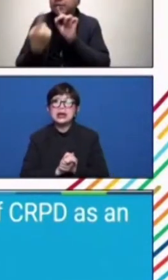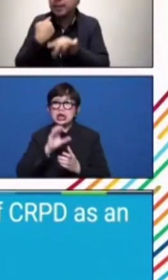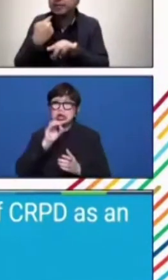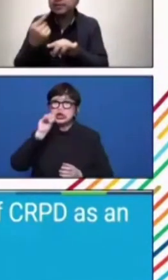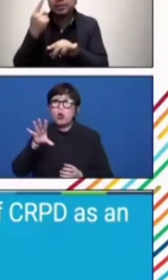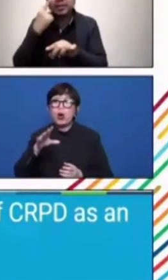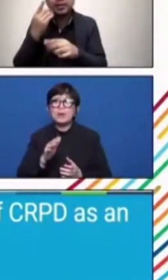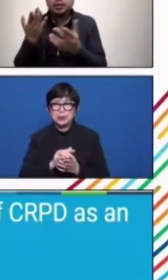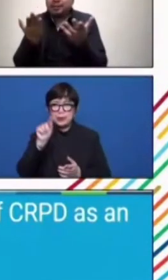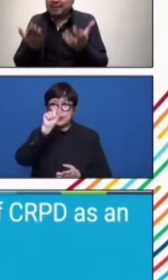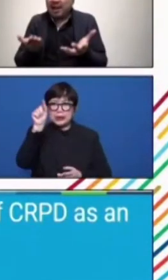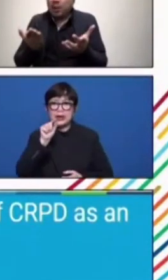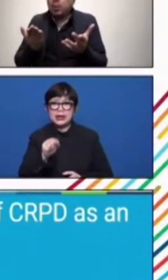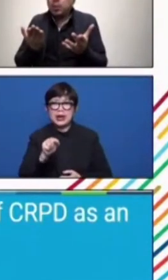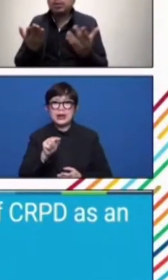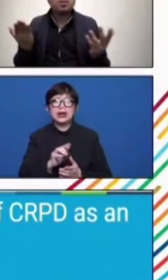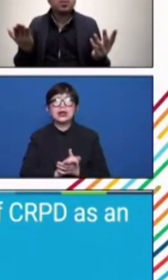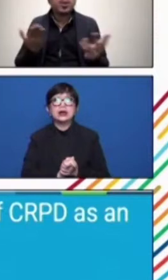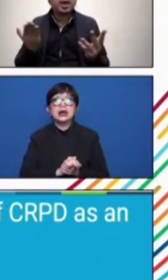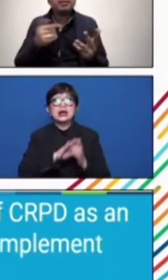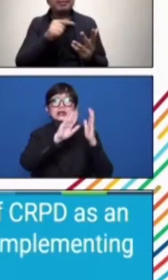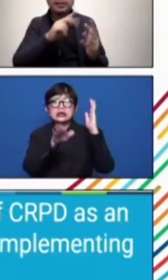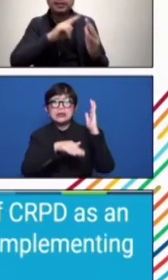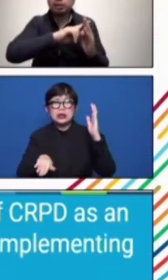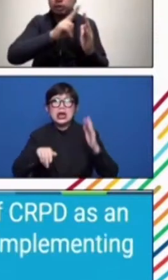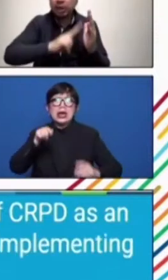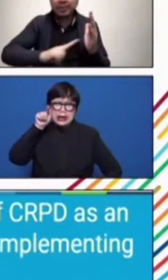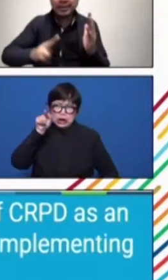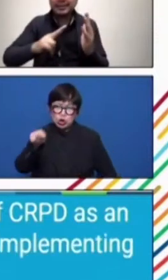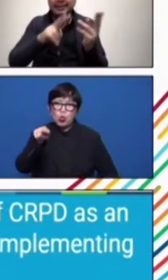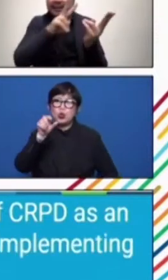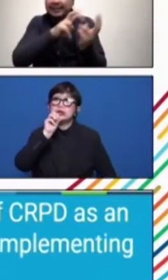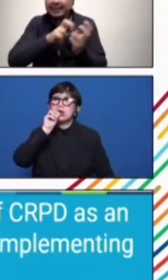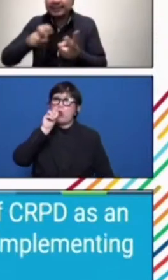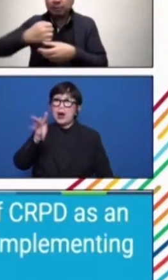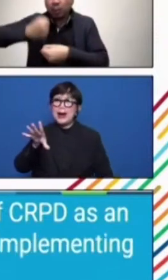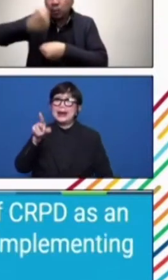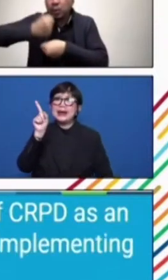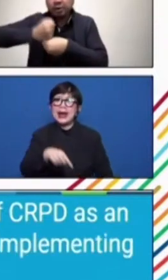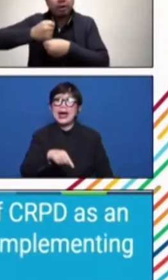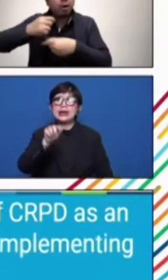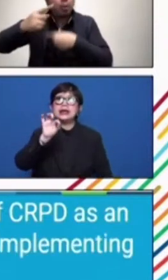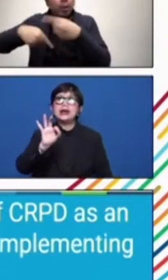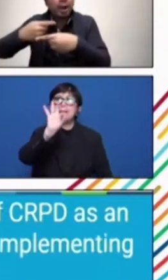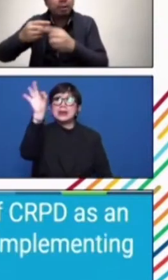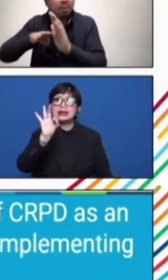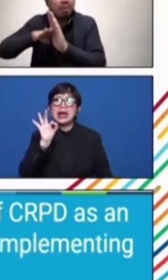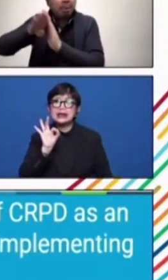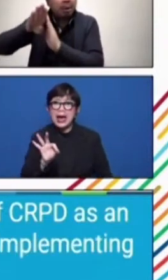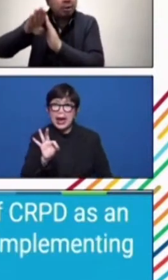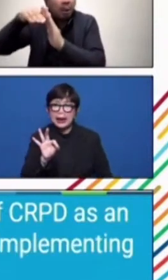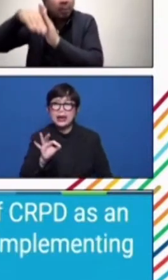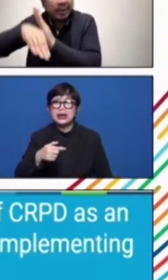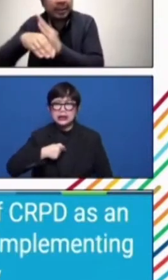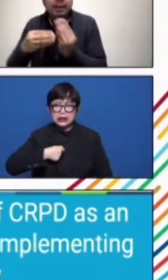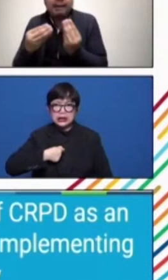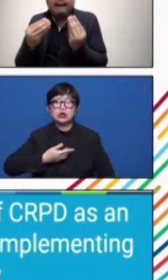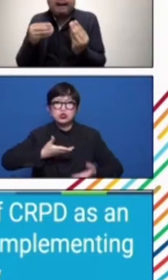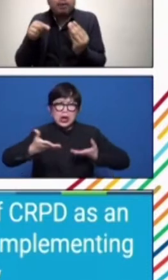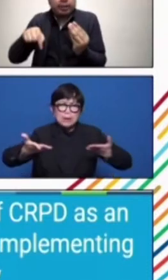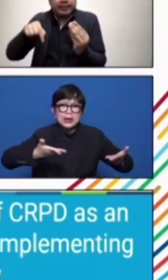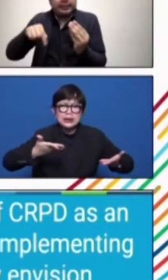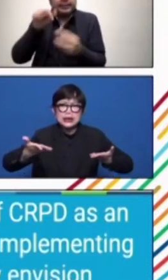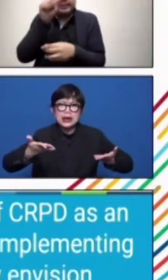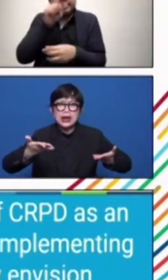implementation implementing the convention and how the human rights model of disability envisioned